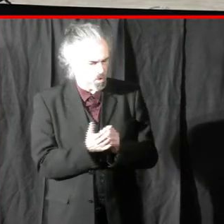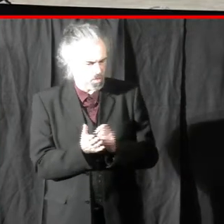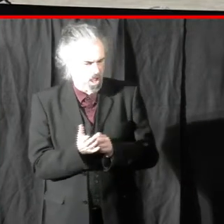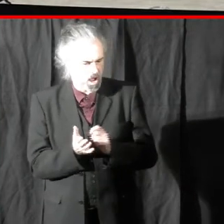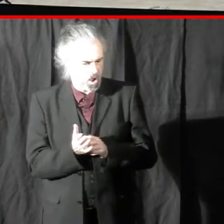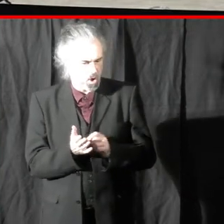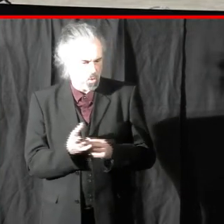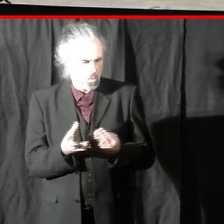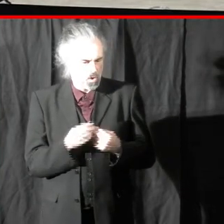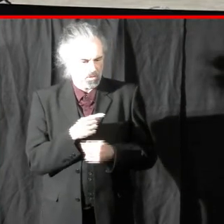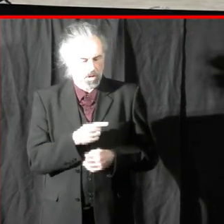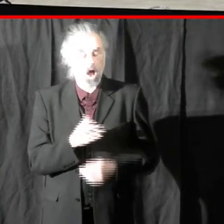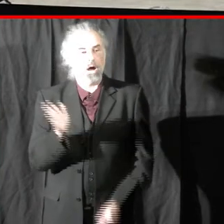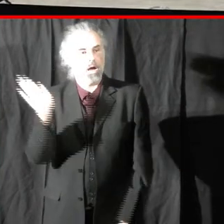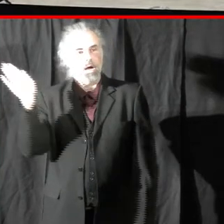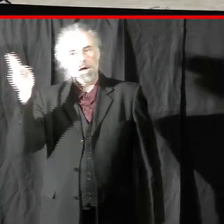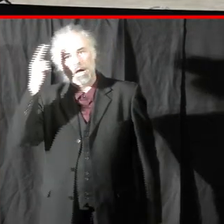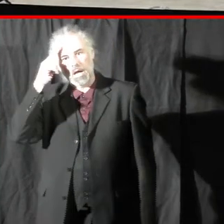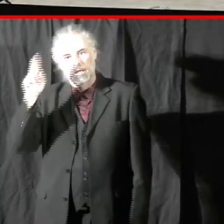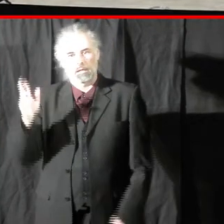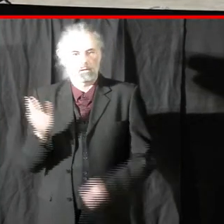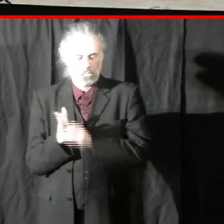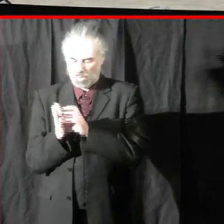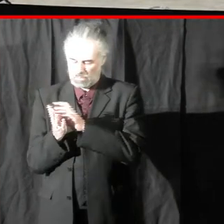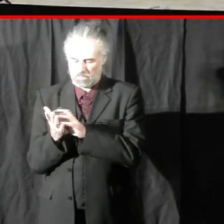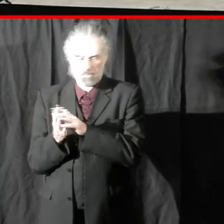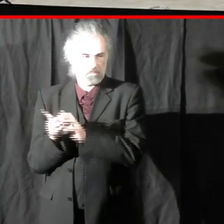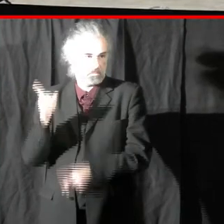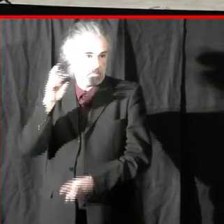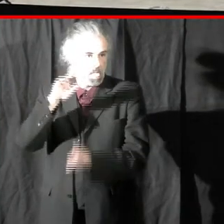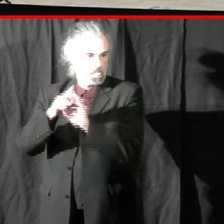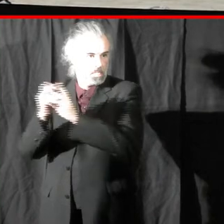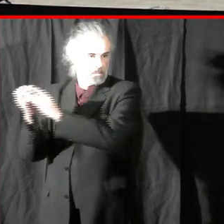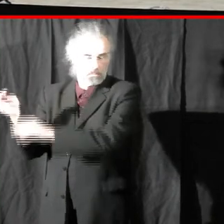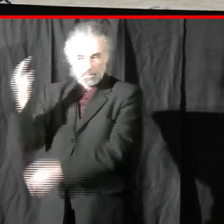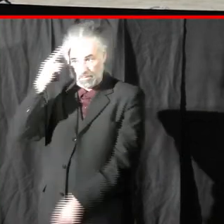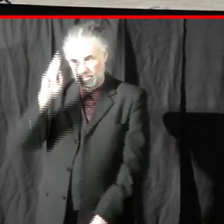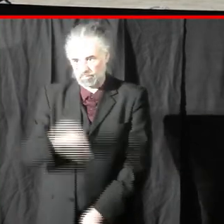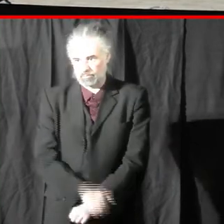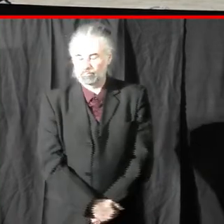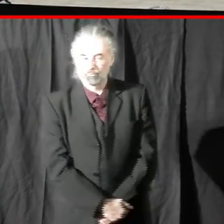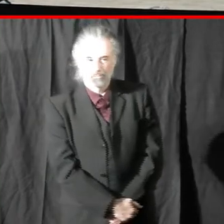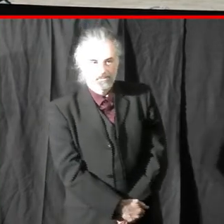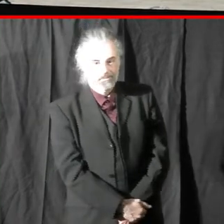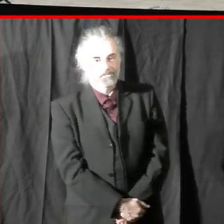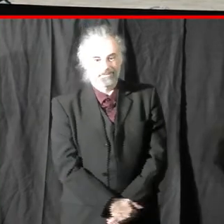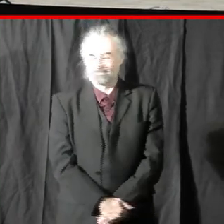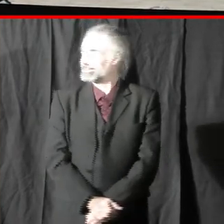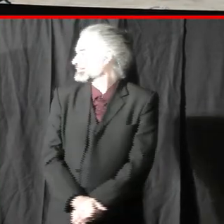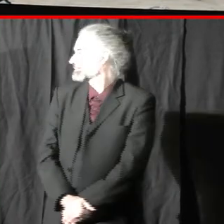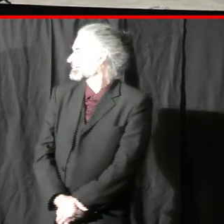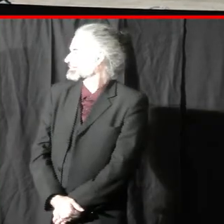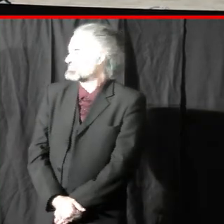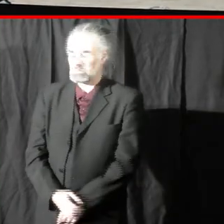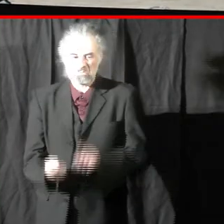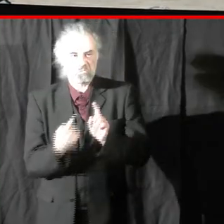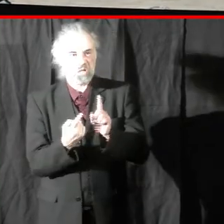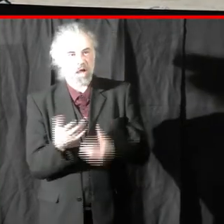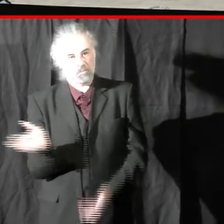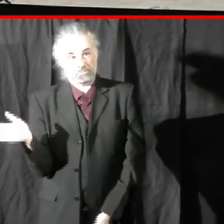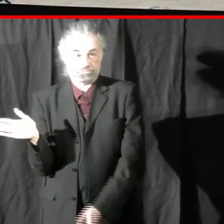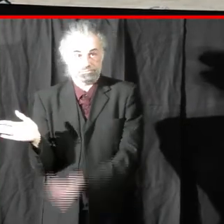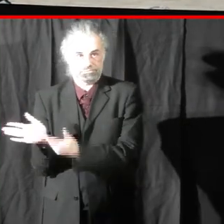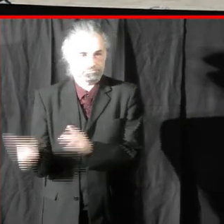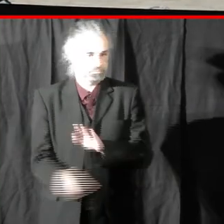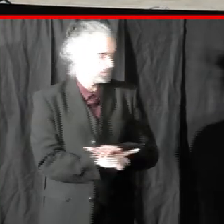can see on there, Toi Puang Nat Tran and Anushto Takur. Okay. Their emails are there. Thanks. Okay. See you.